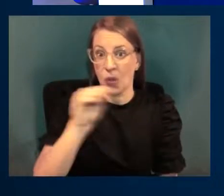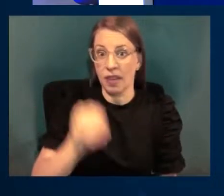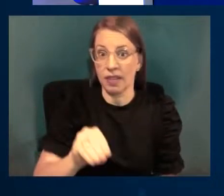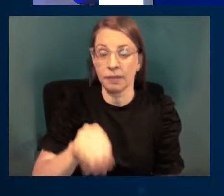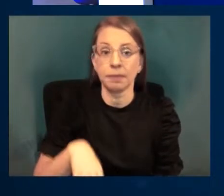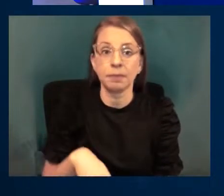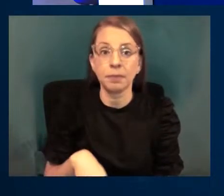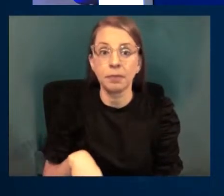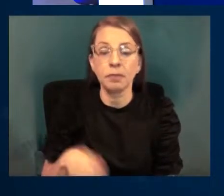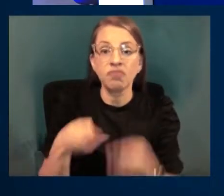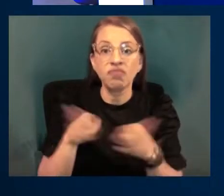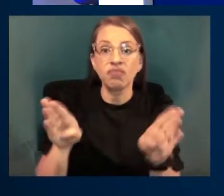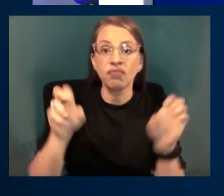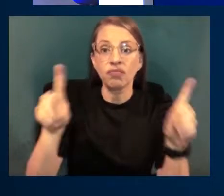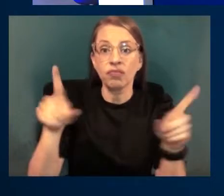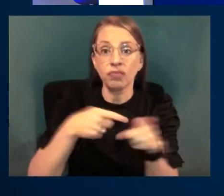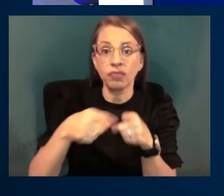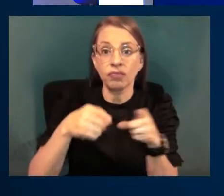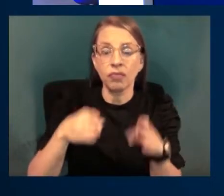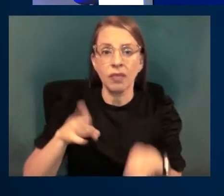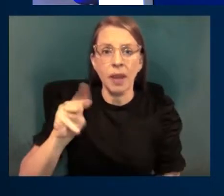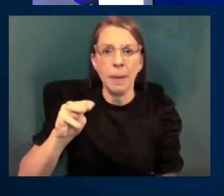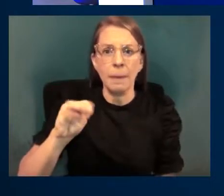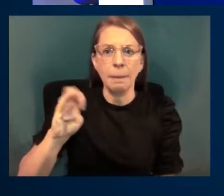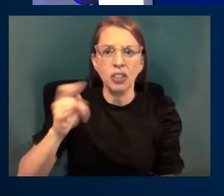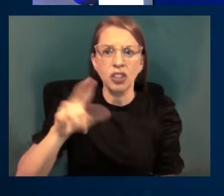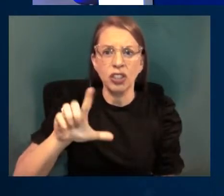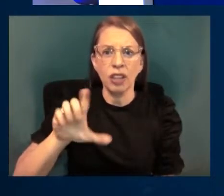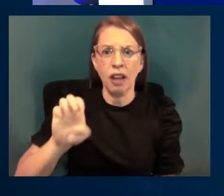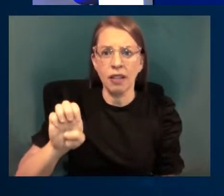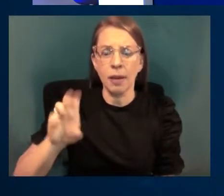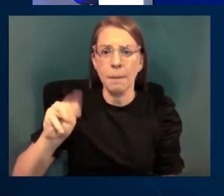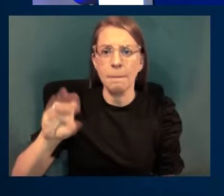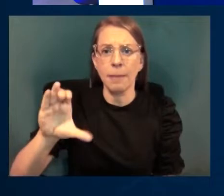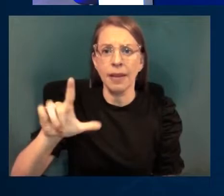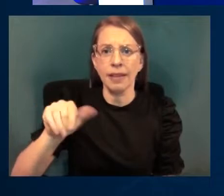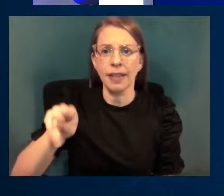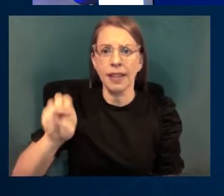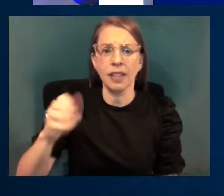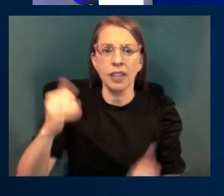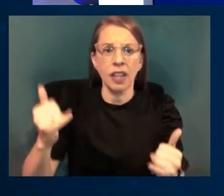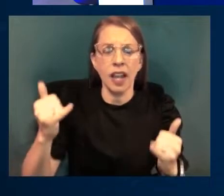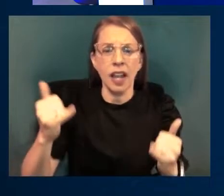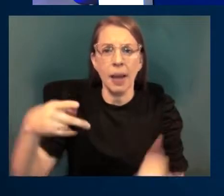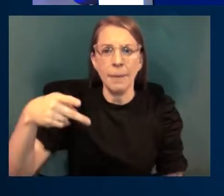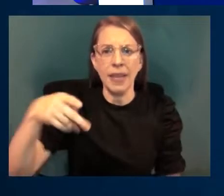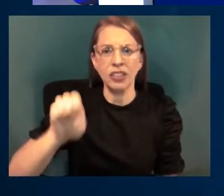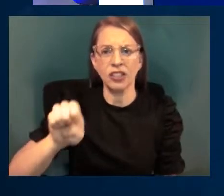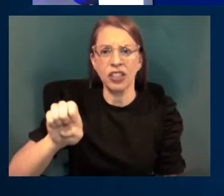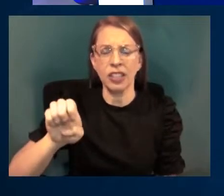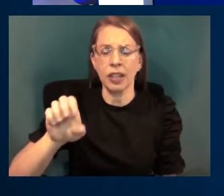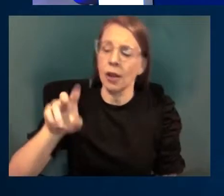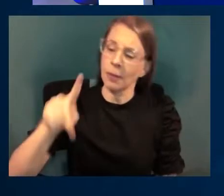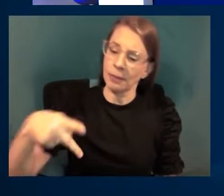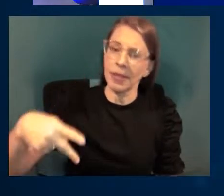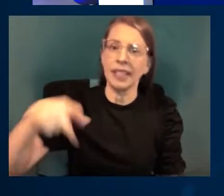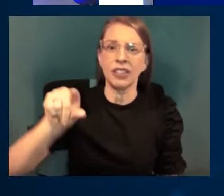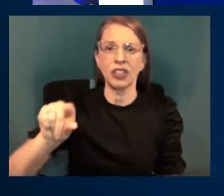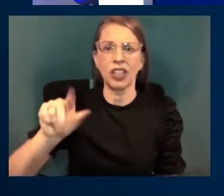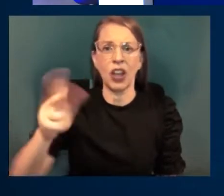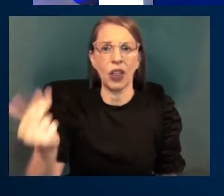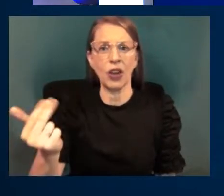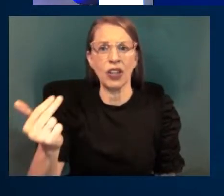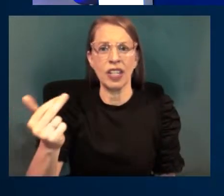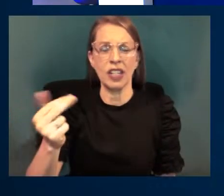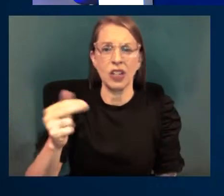Education Specialist, Michelle McLean, on as well. Today we are R-rated, or at least PG-13. We're going to be blowing stuff up again. We started